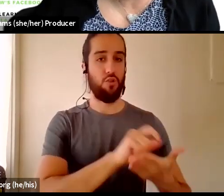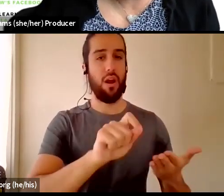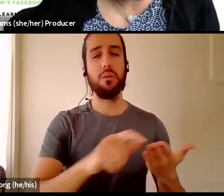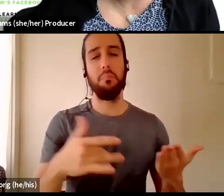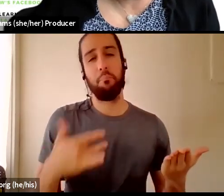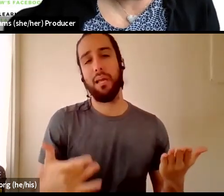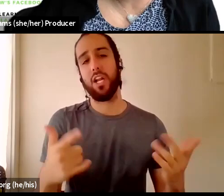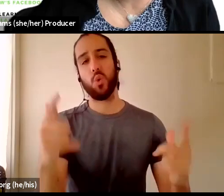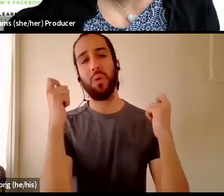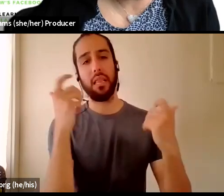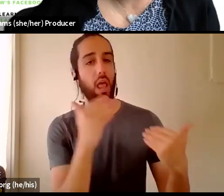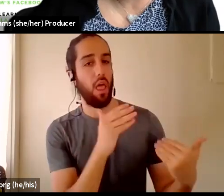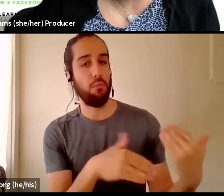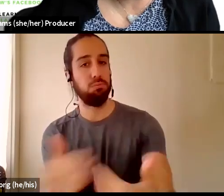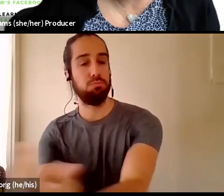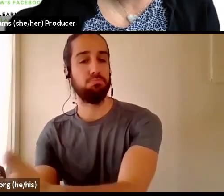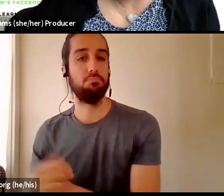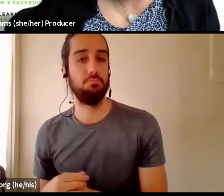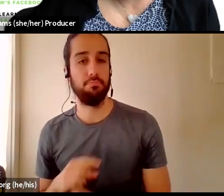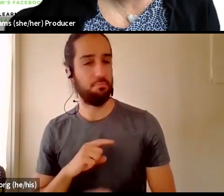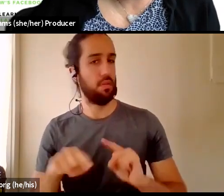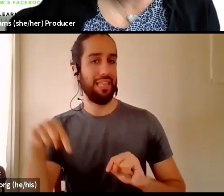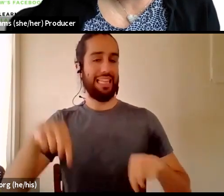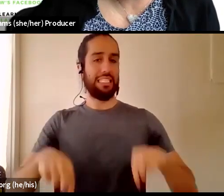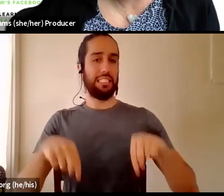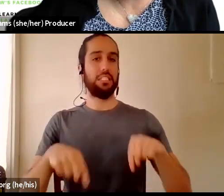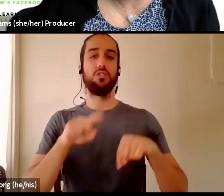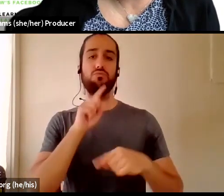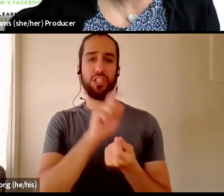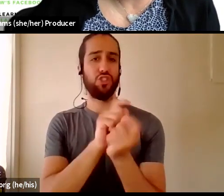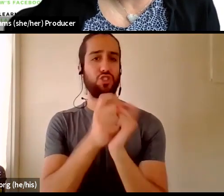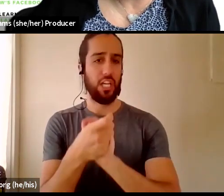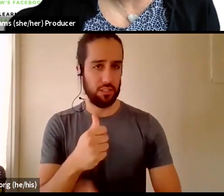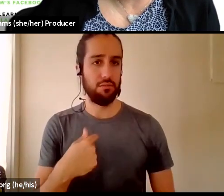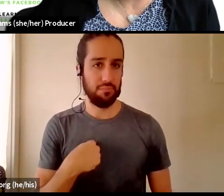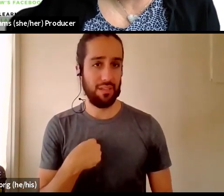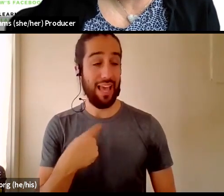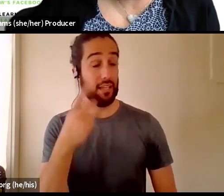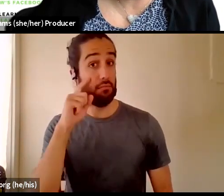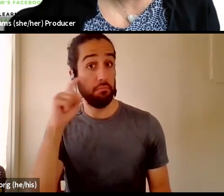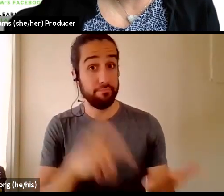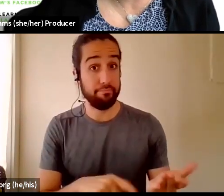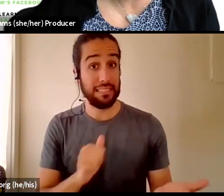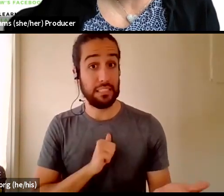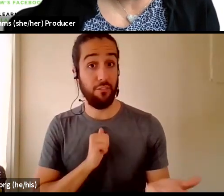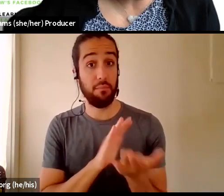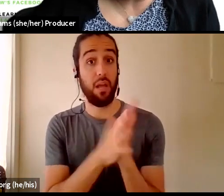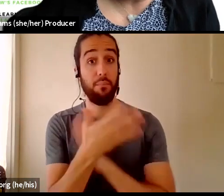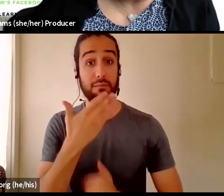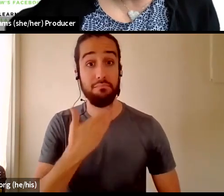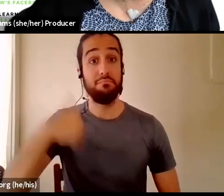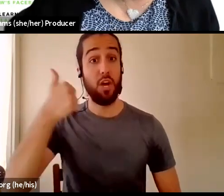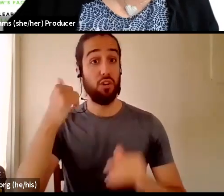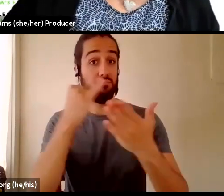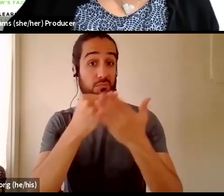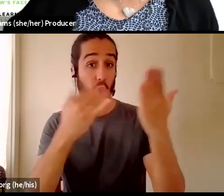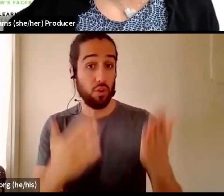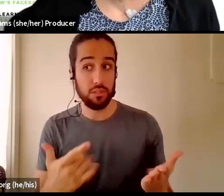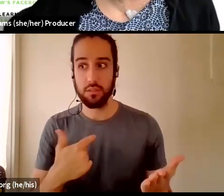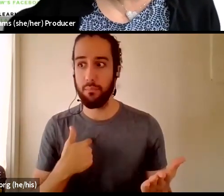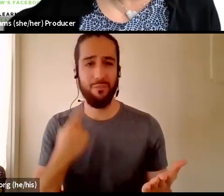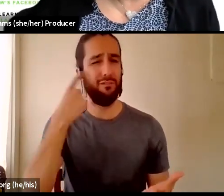And, but this has really changed. It's changed. I can see myself being a better artist. I'm a better teacher for sure,